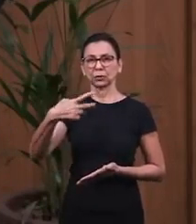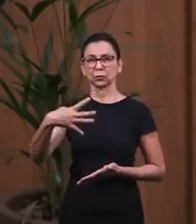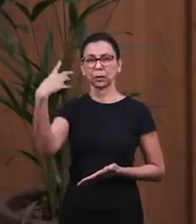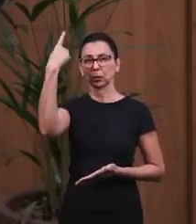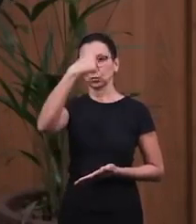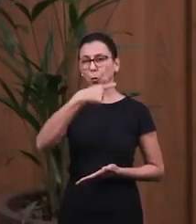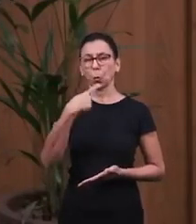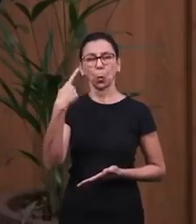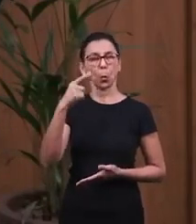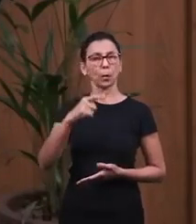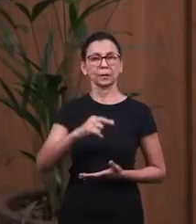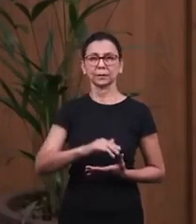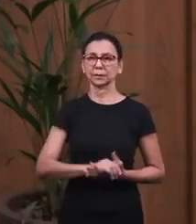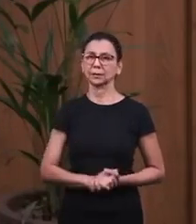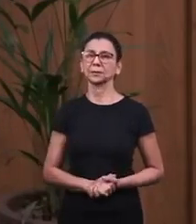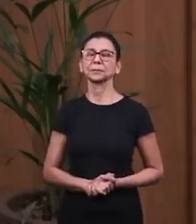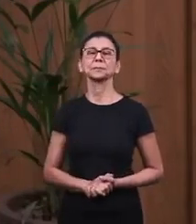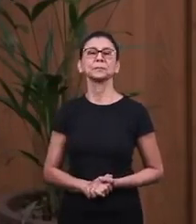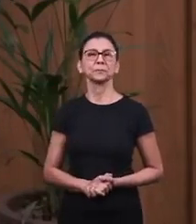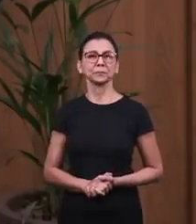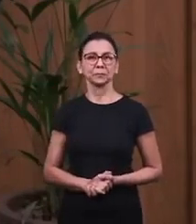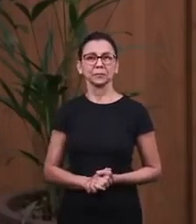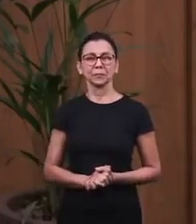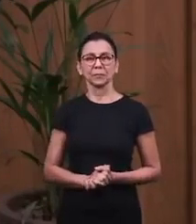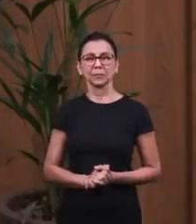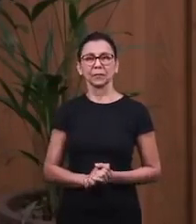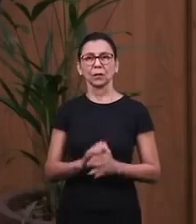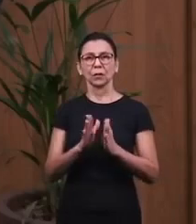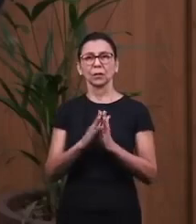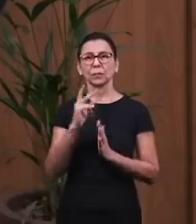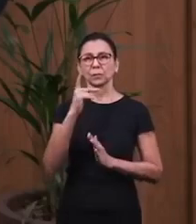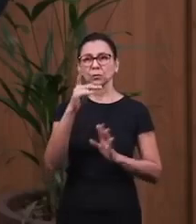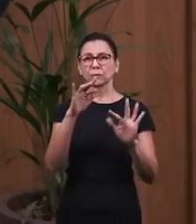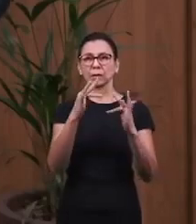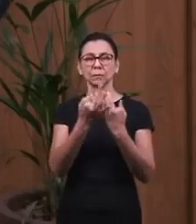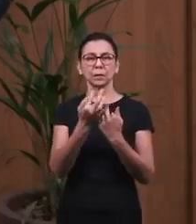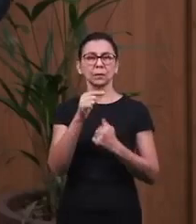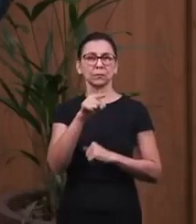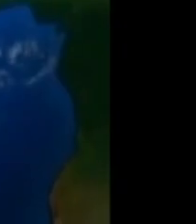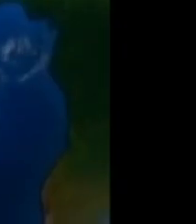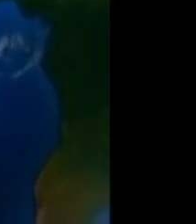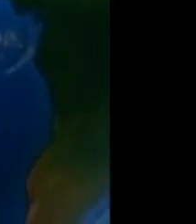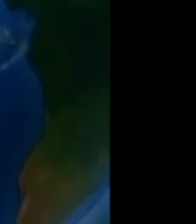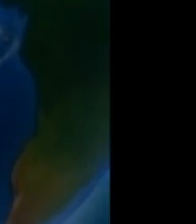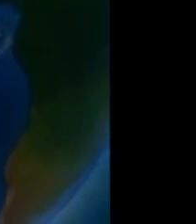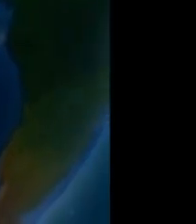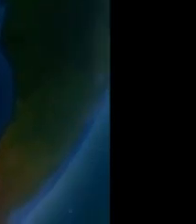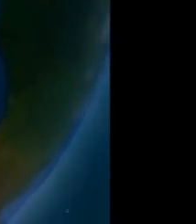Now, we're done. Peace of the Lord to all.